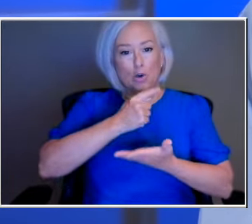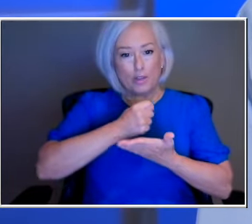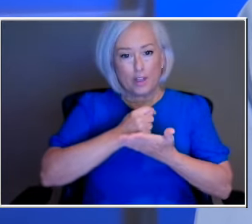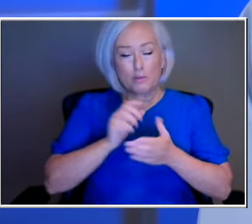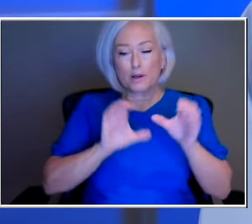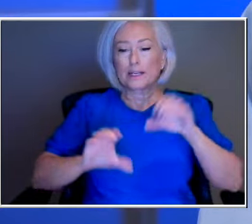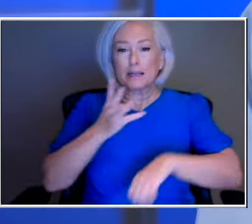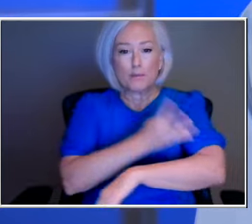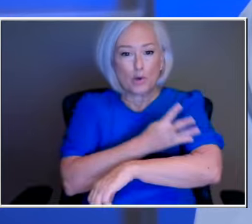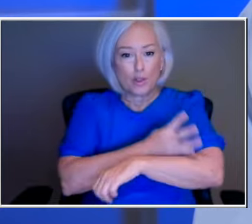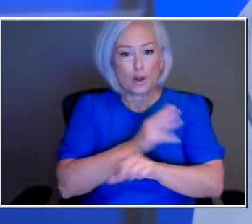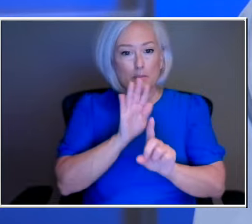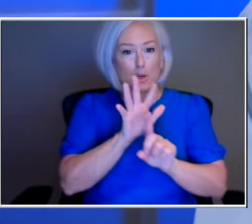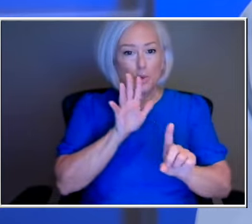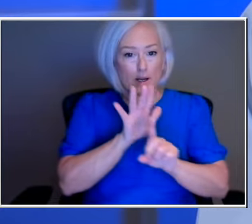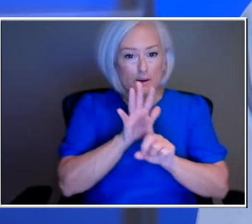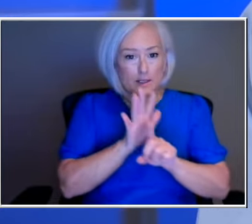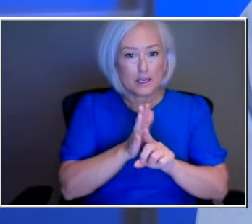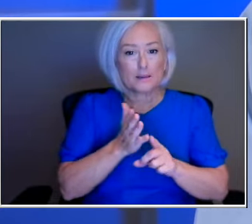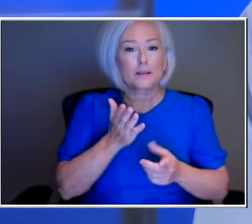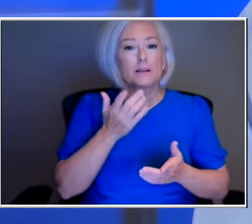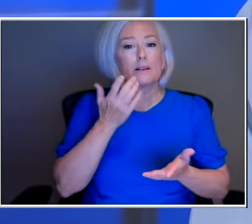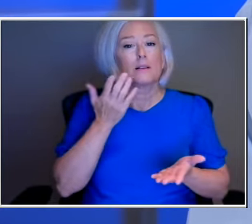radiation, potential for